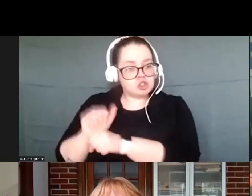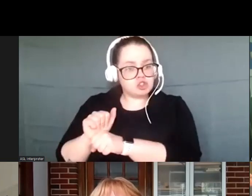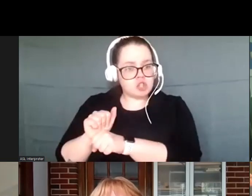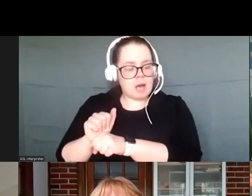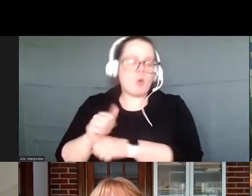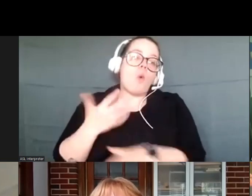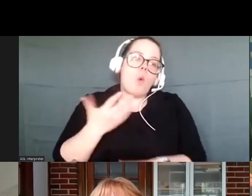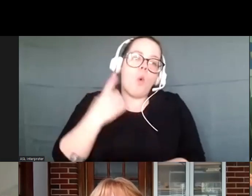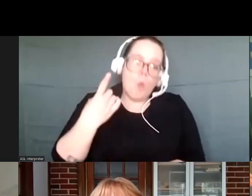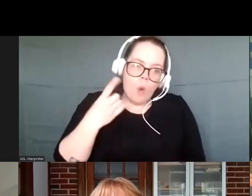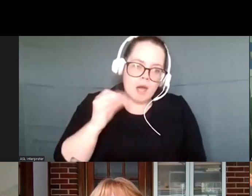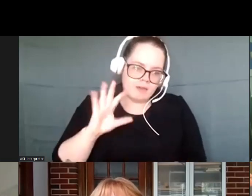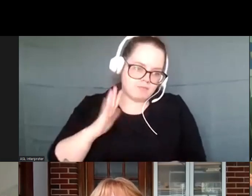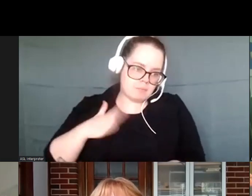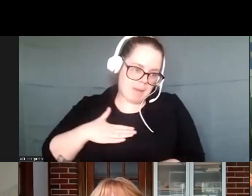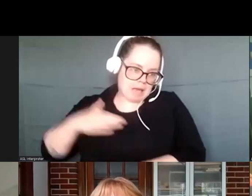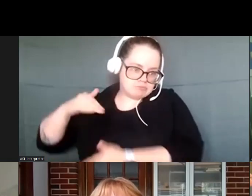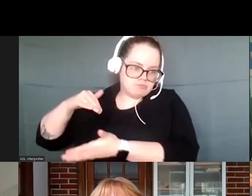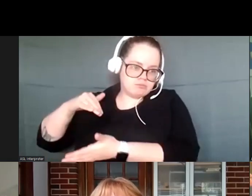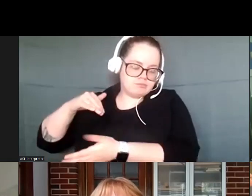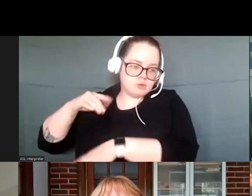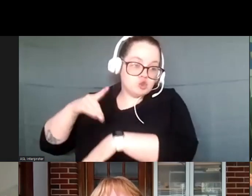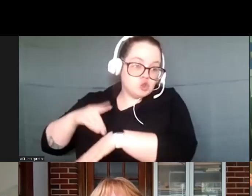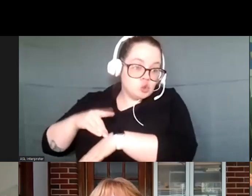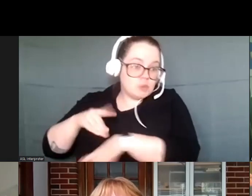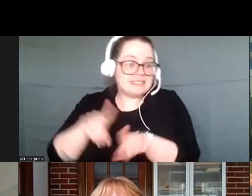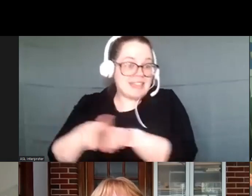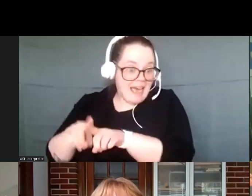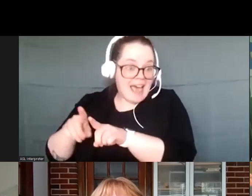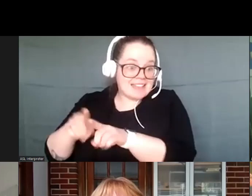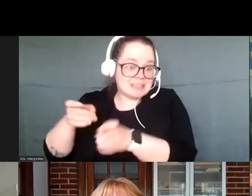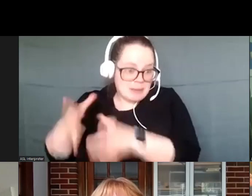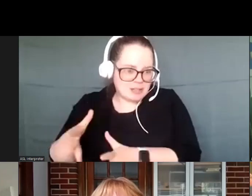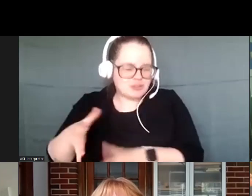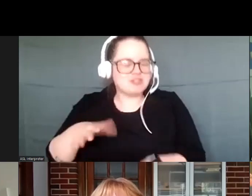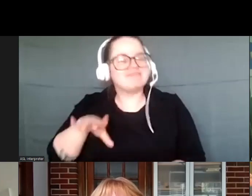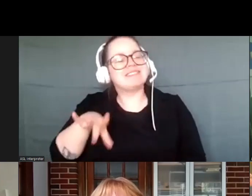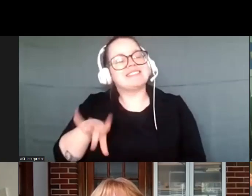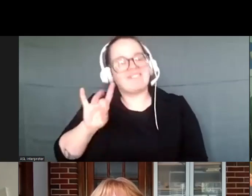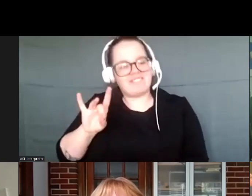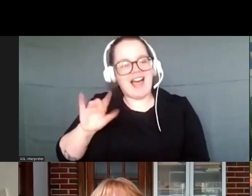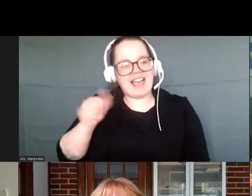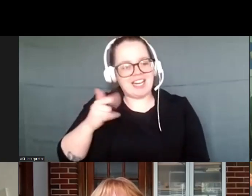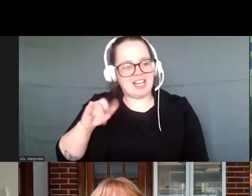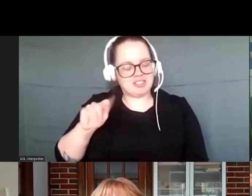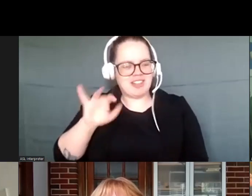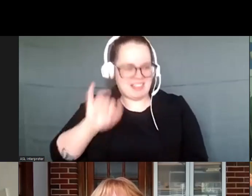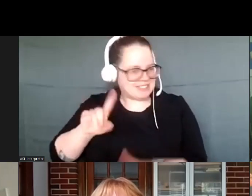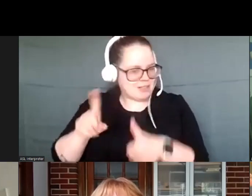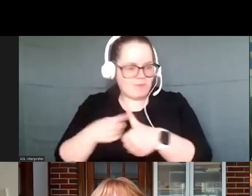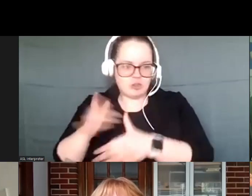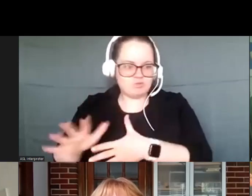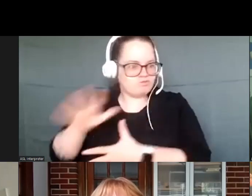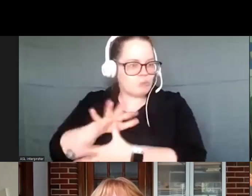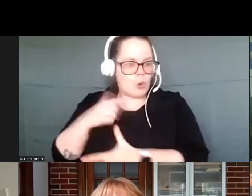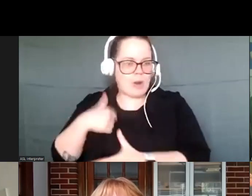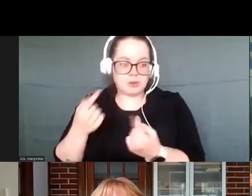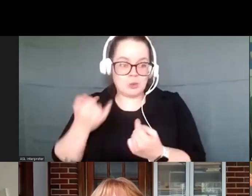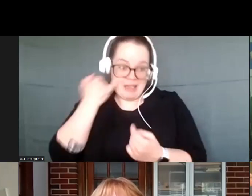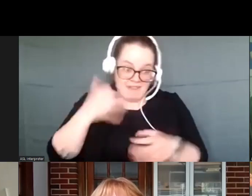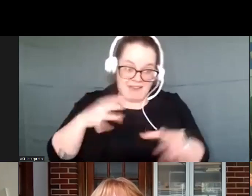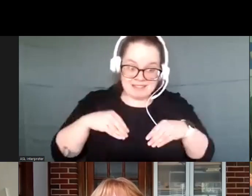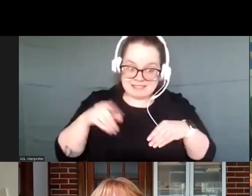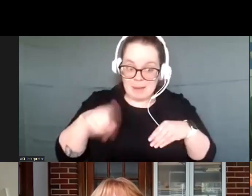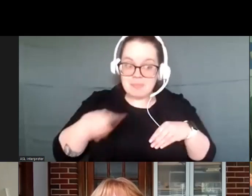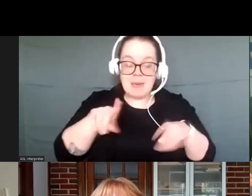of my jobs as a manager is to find an agent for my clients. That's like the first thing that I do. If I take them on, they either already